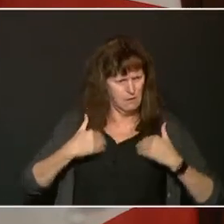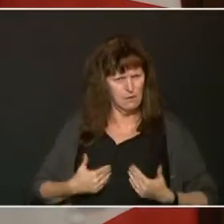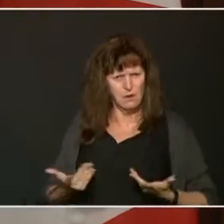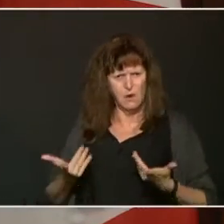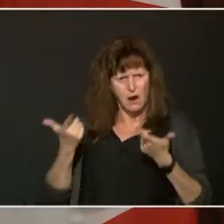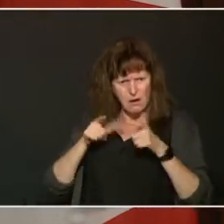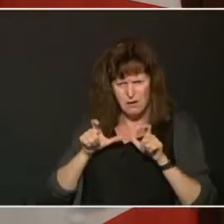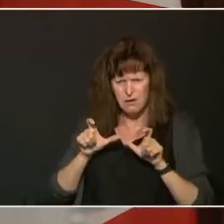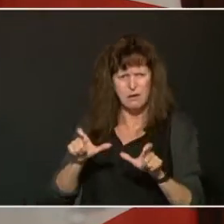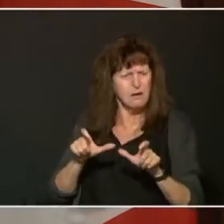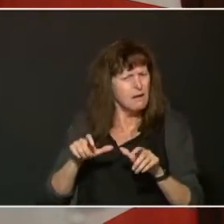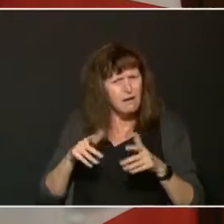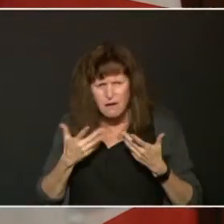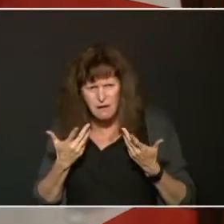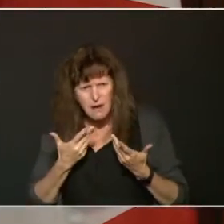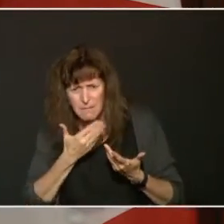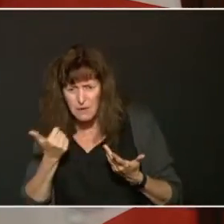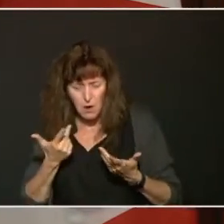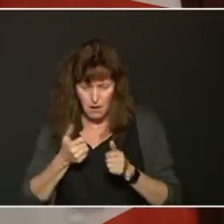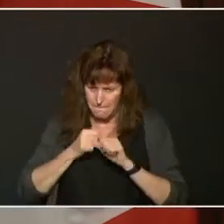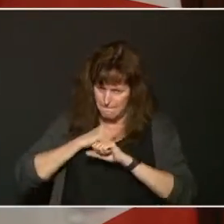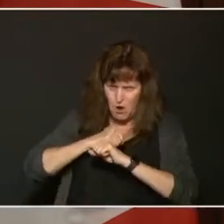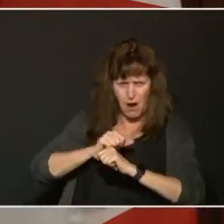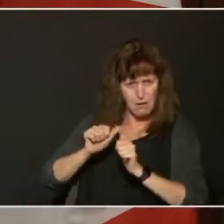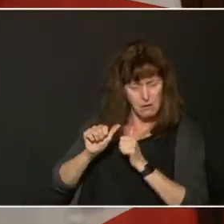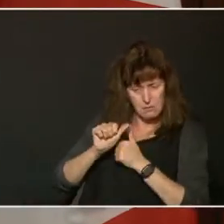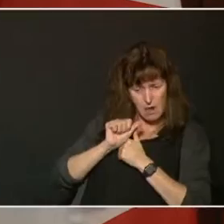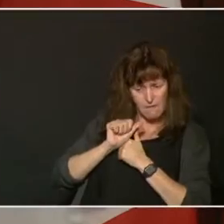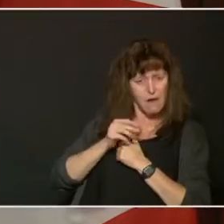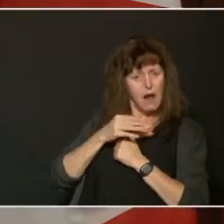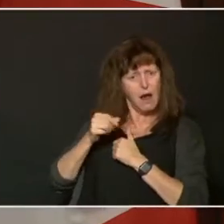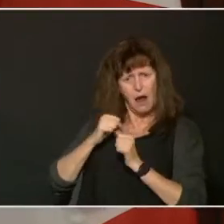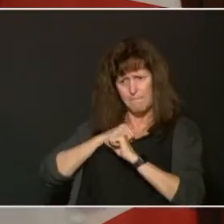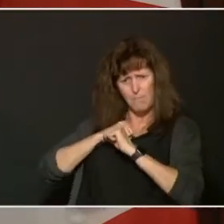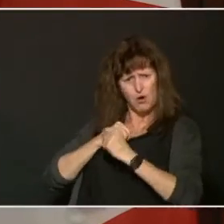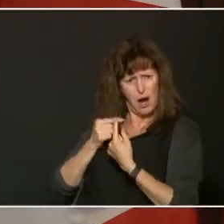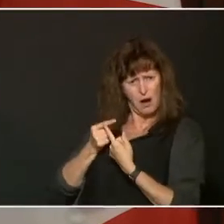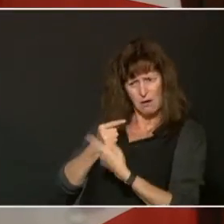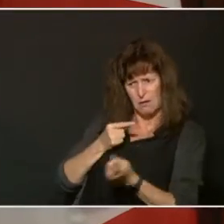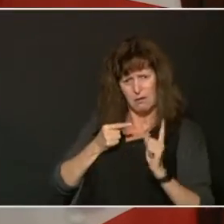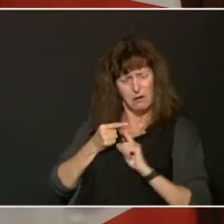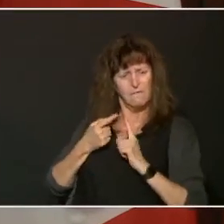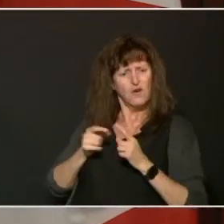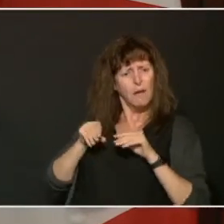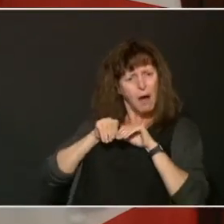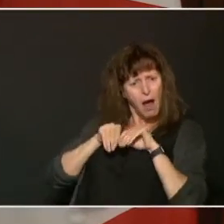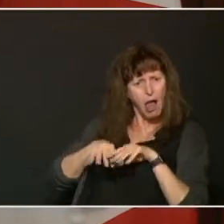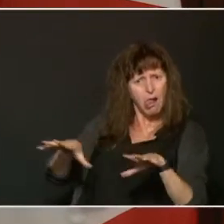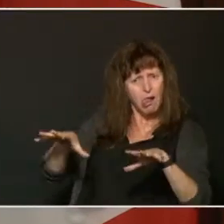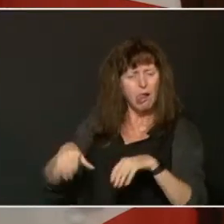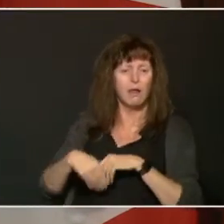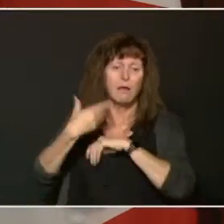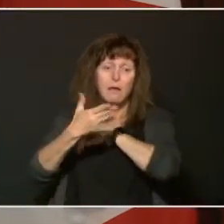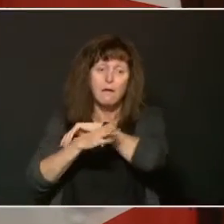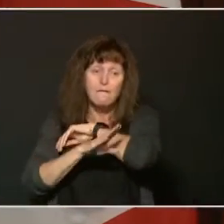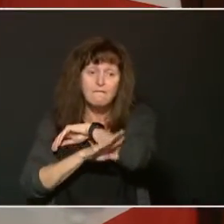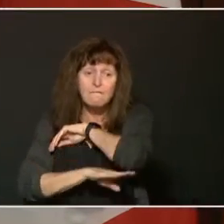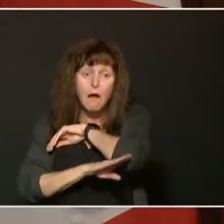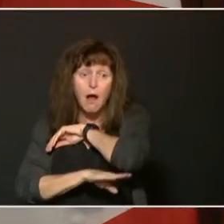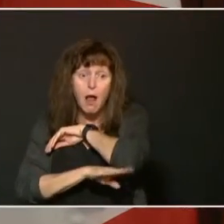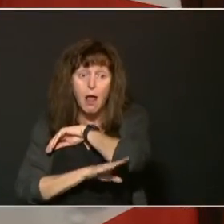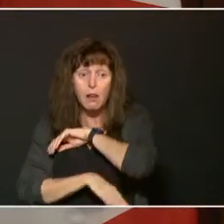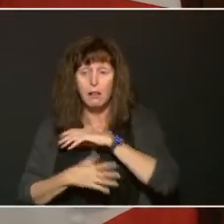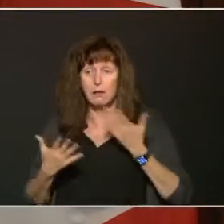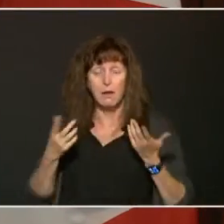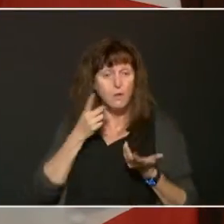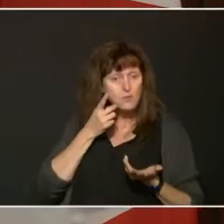to protect themselves and others from this infection. And they're coming into the fall where they're going to be congregating, and we need